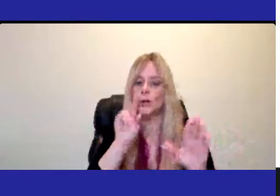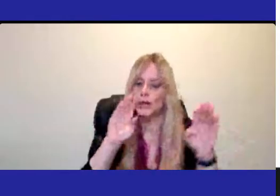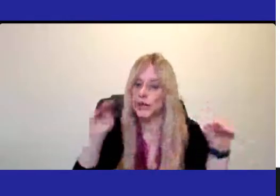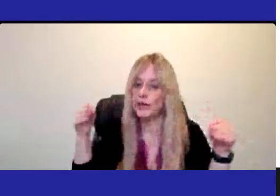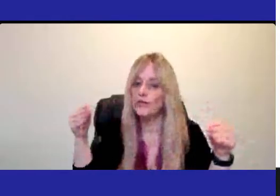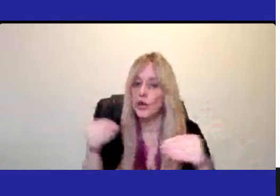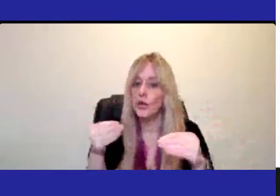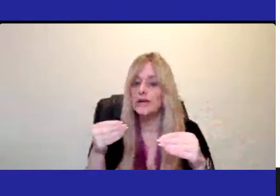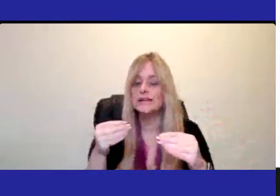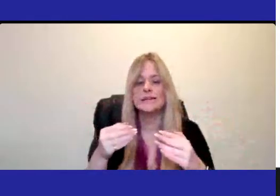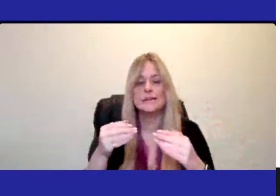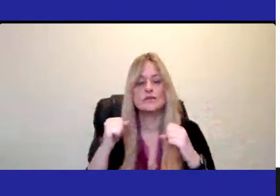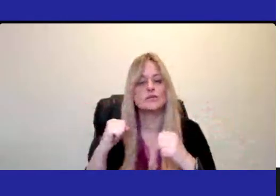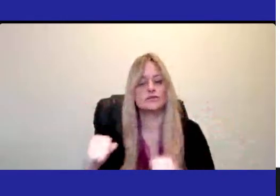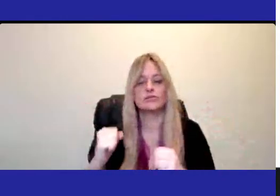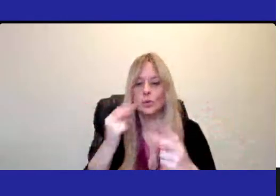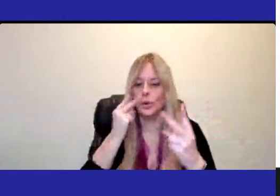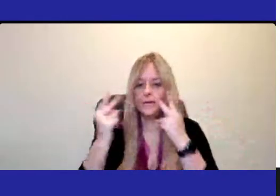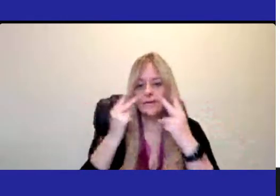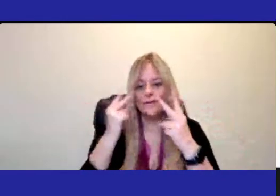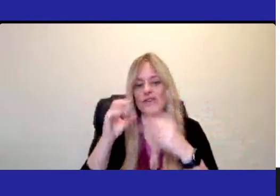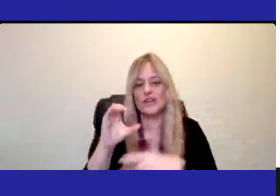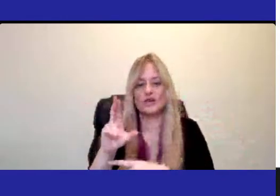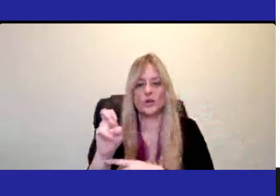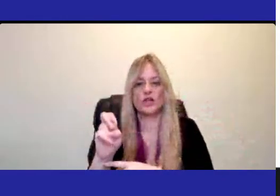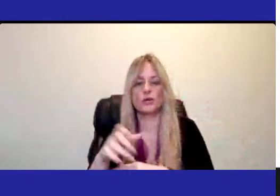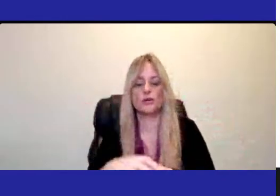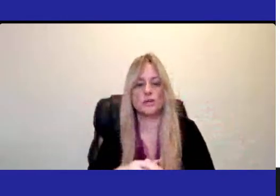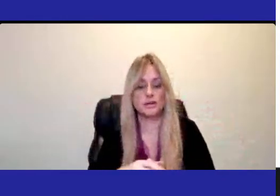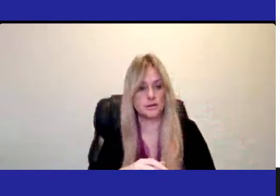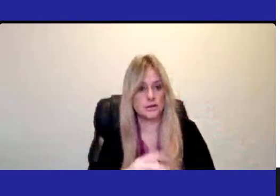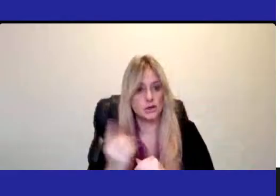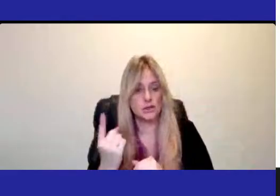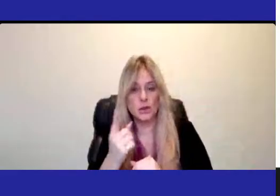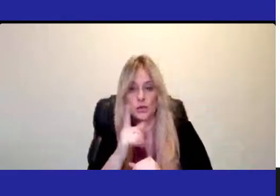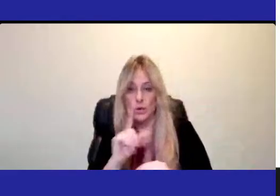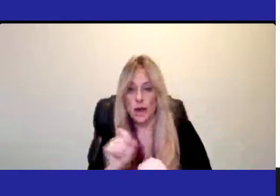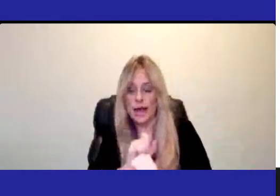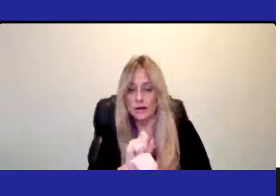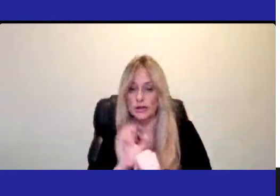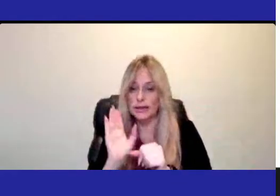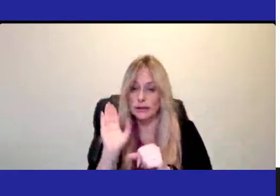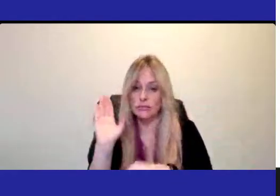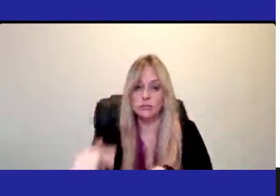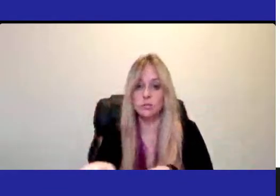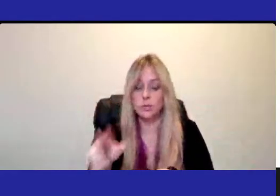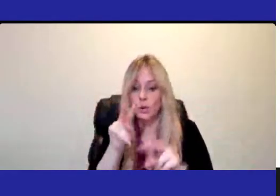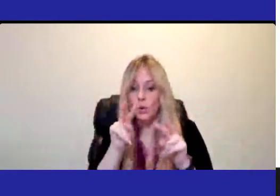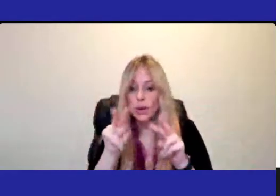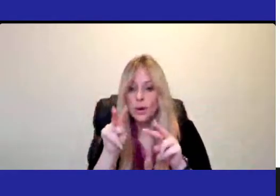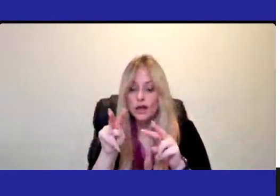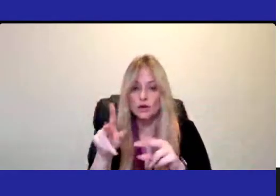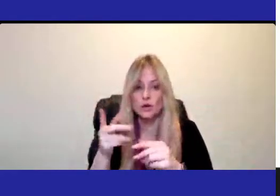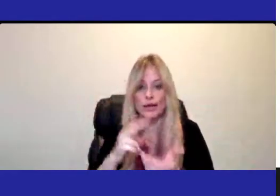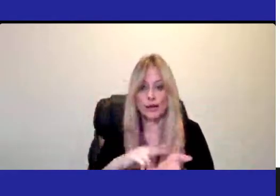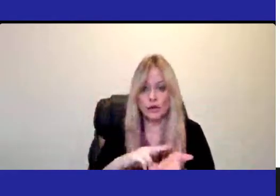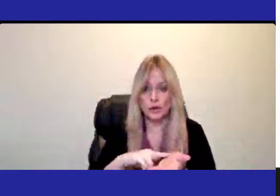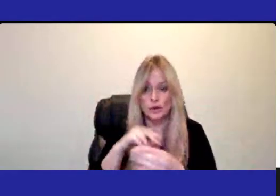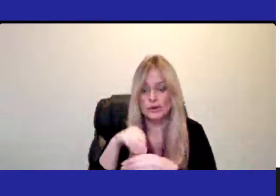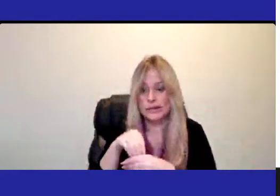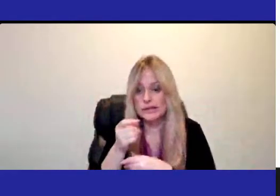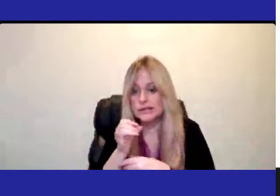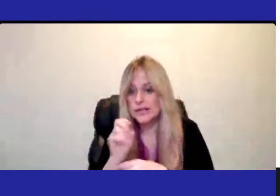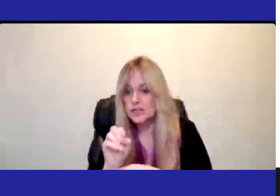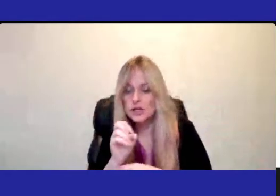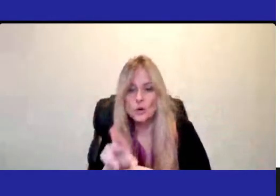the visual cues. Is there someone who's actually monitoring on a regular basis, like a nurse at a station, or is it basically